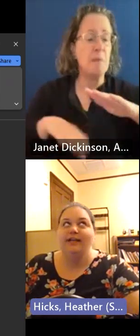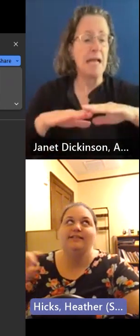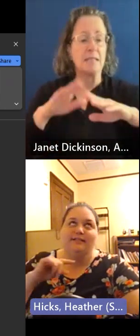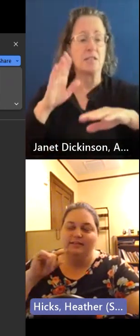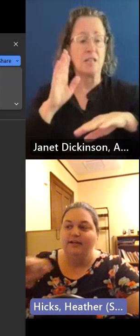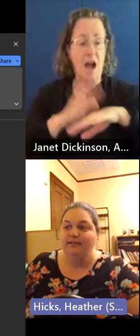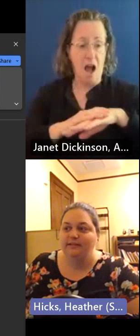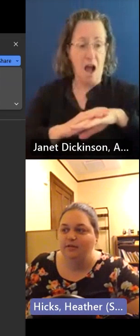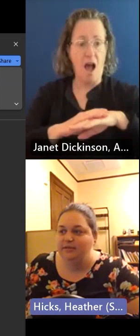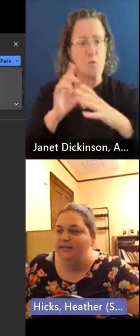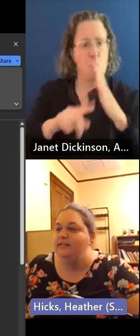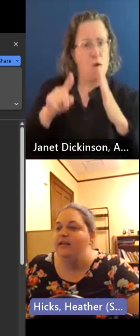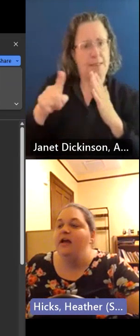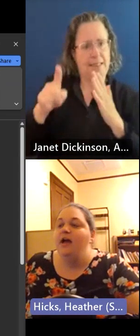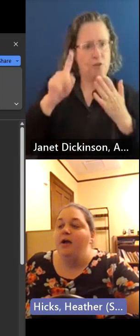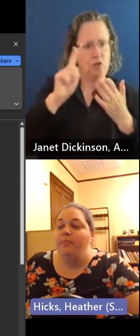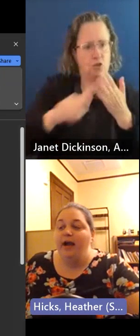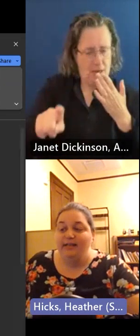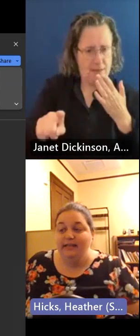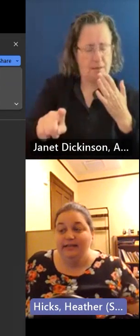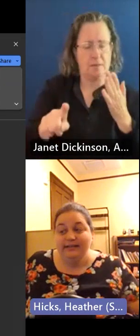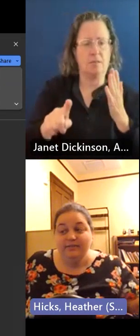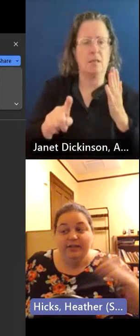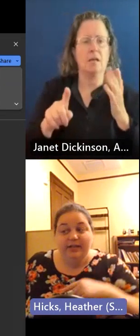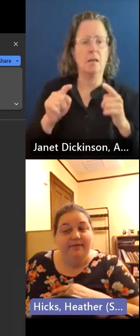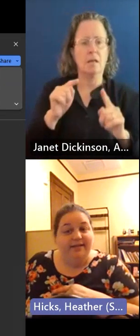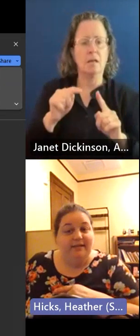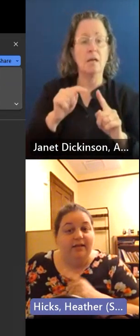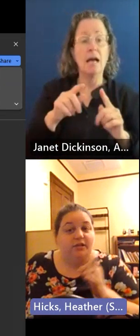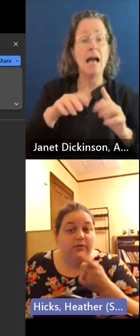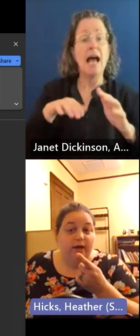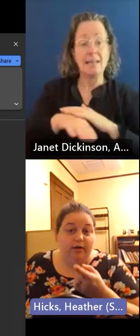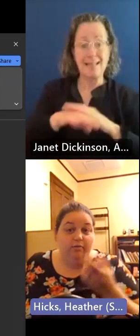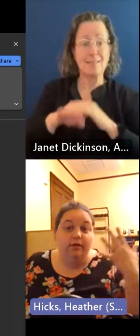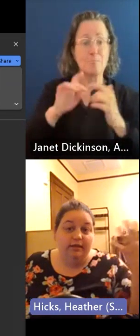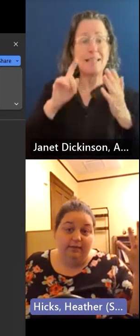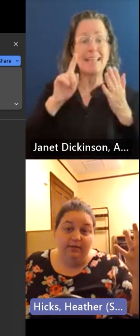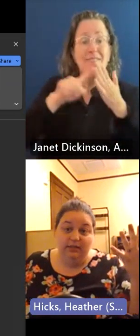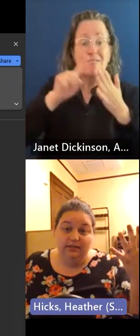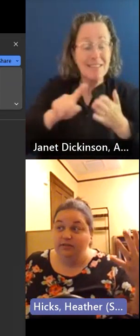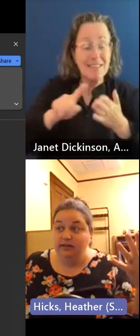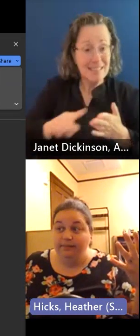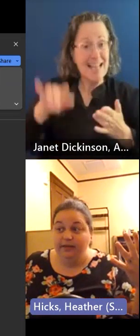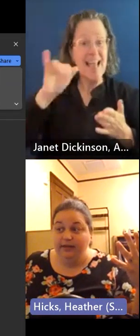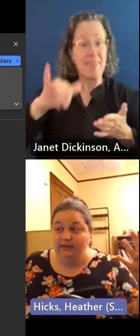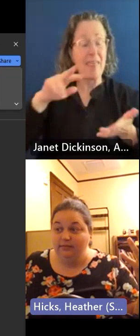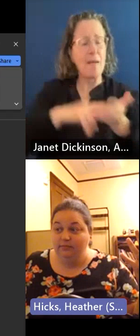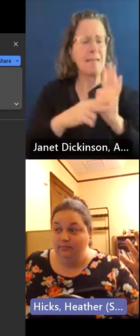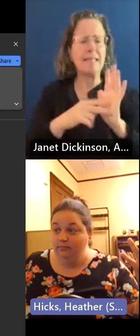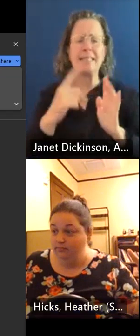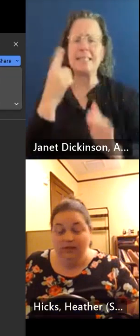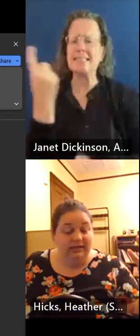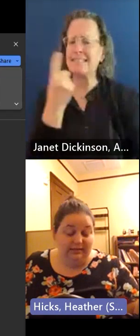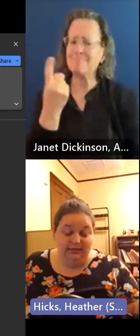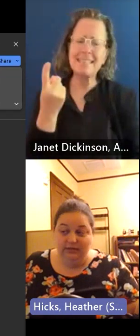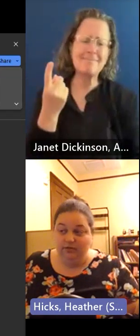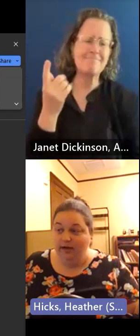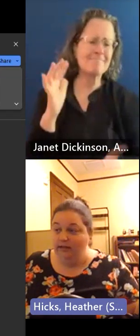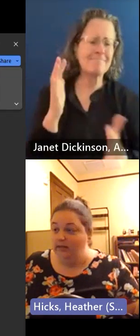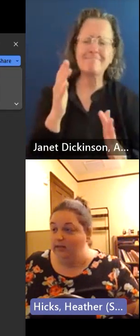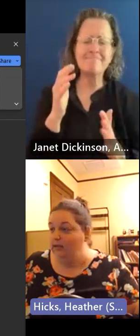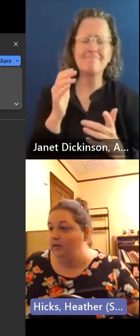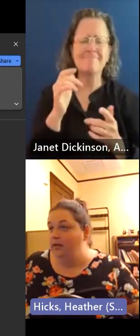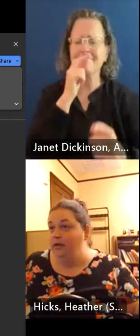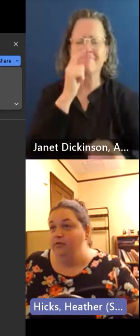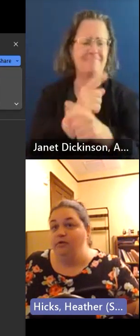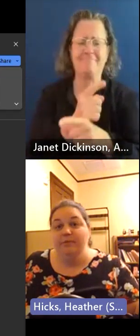checker checks. Sorry, it's a terrible sentence. But I see accessibility investigate. So I know that that means there's something it doesn't think is